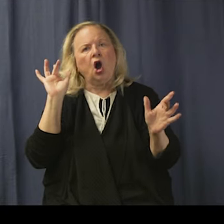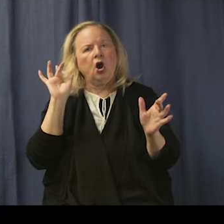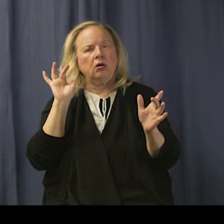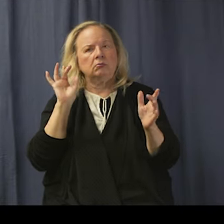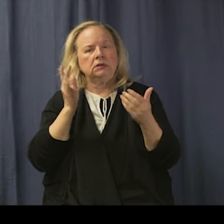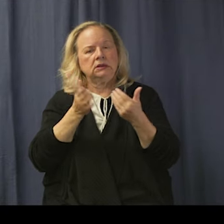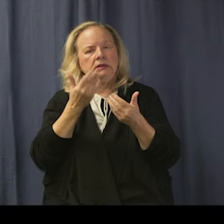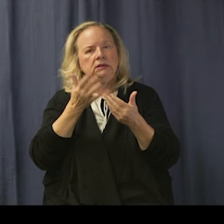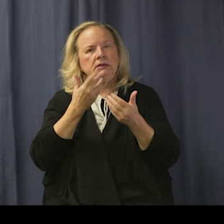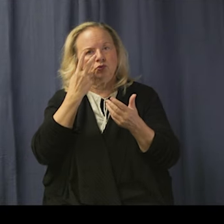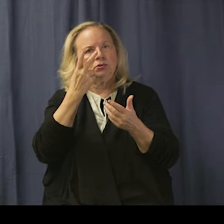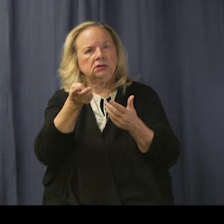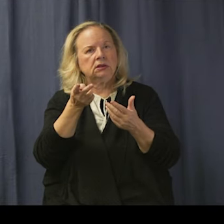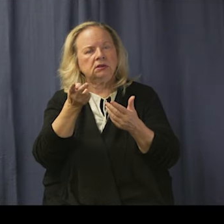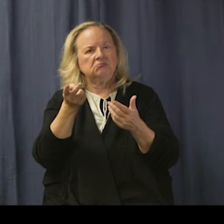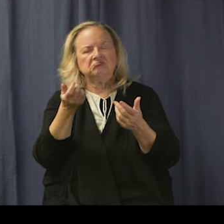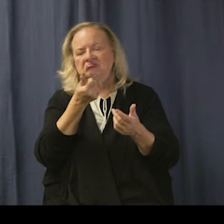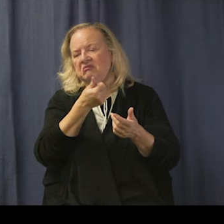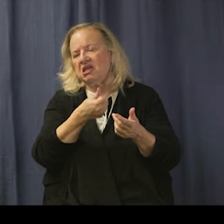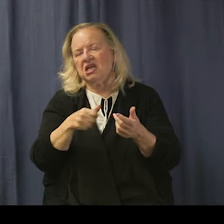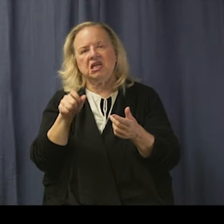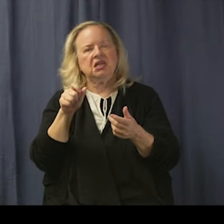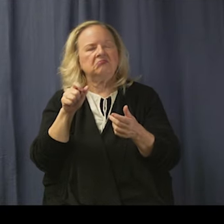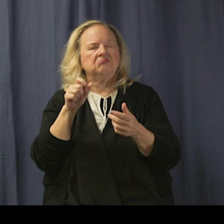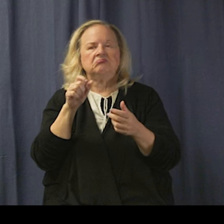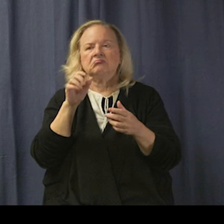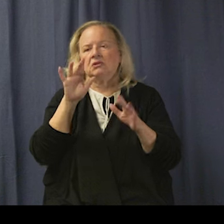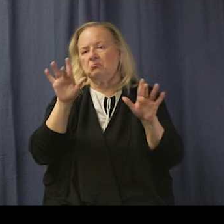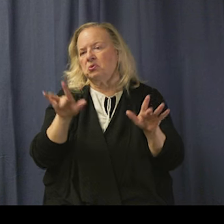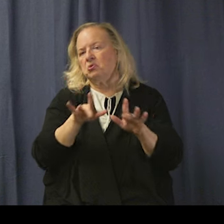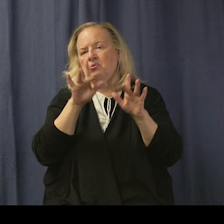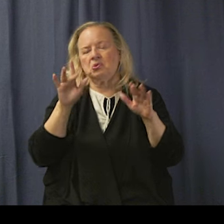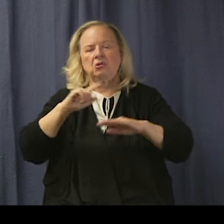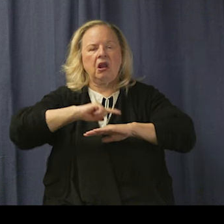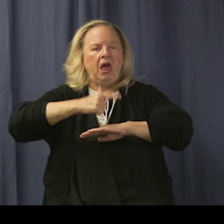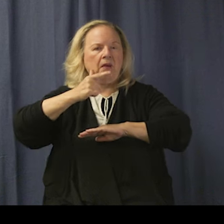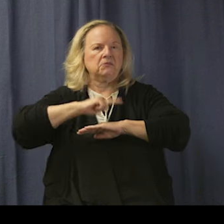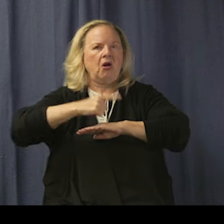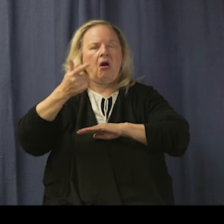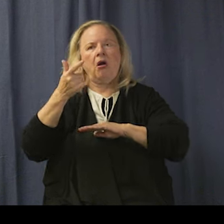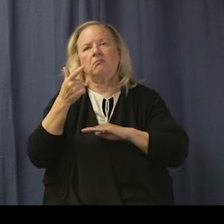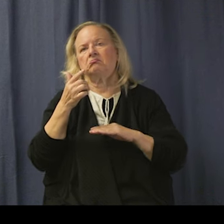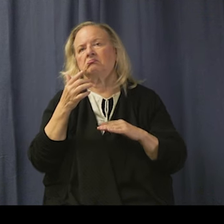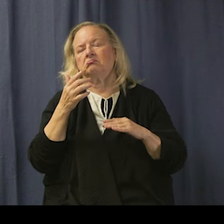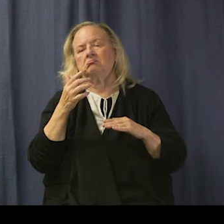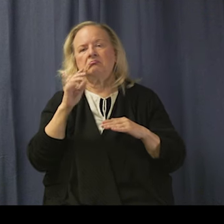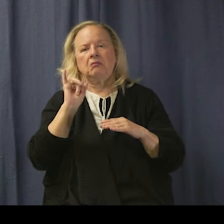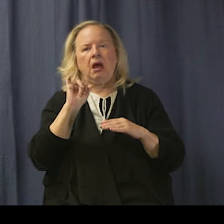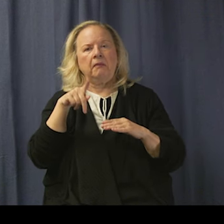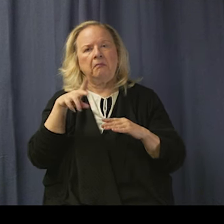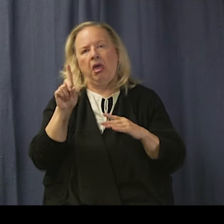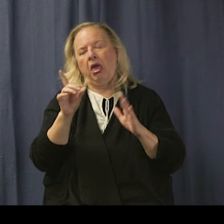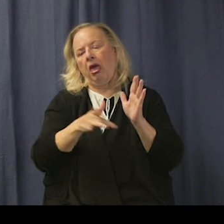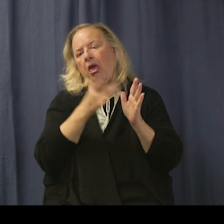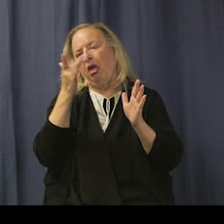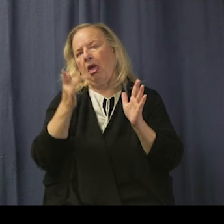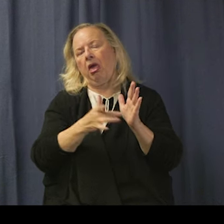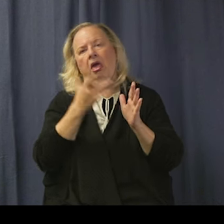and you can use it in anything. You can use it on your computer, on your laptop, on your iPads and so